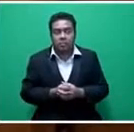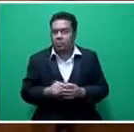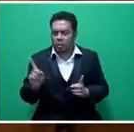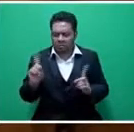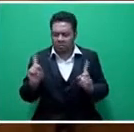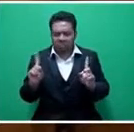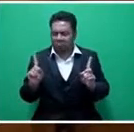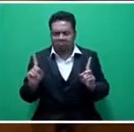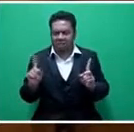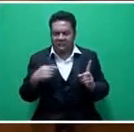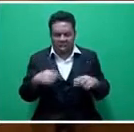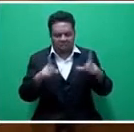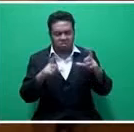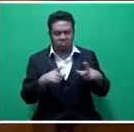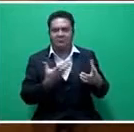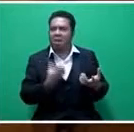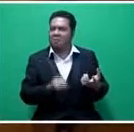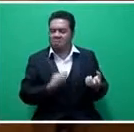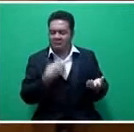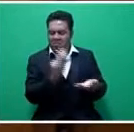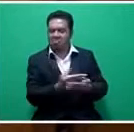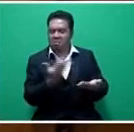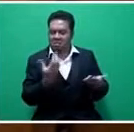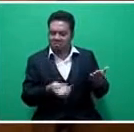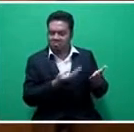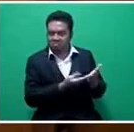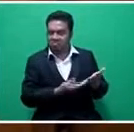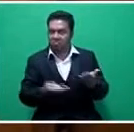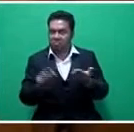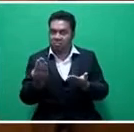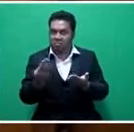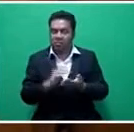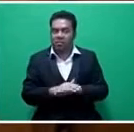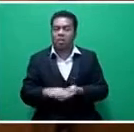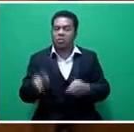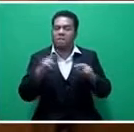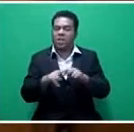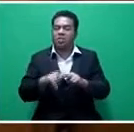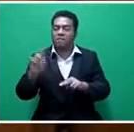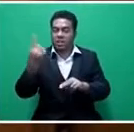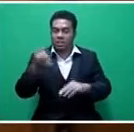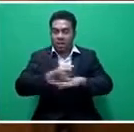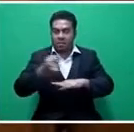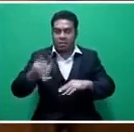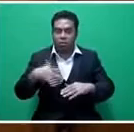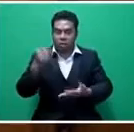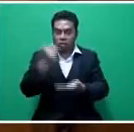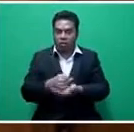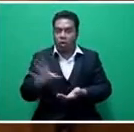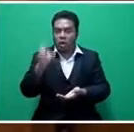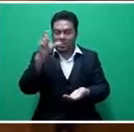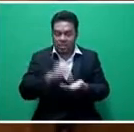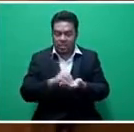No, I have a screenshot of it. Mr. Speaker said, it was the Fiji First government who ensured that all civil